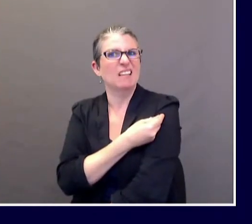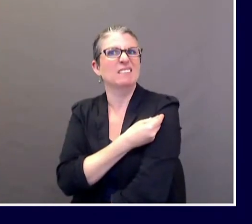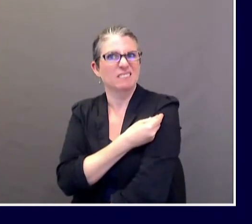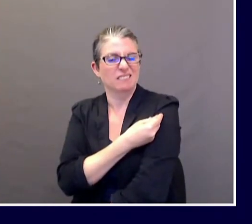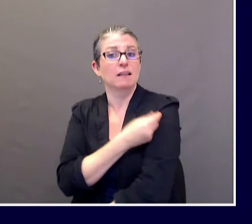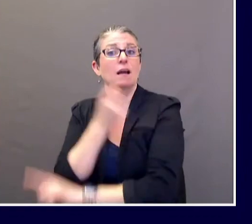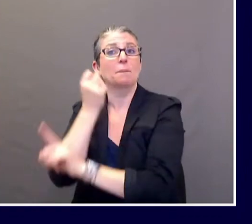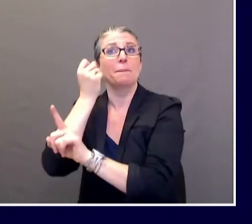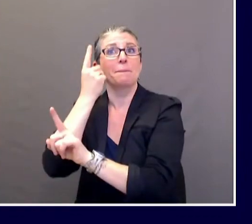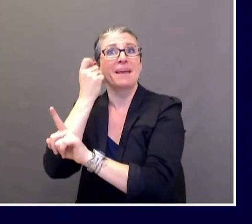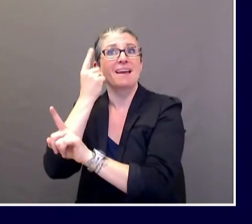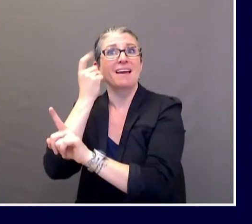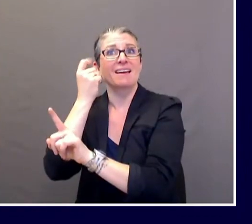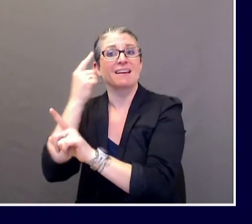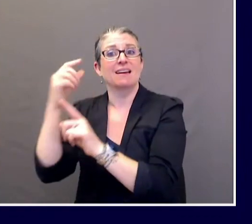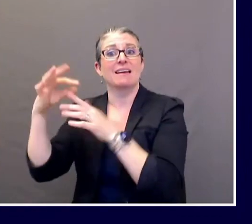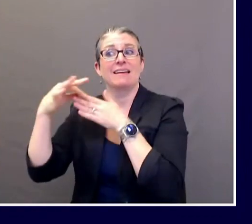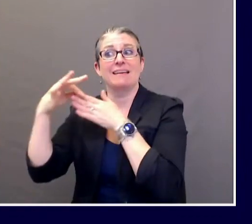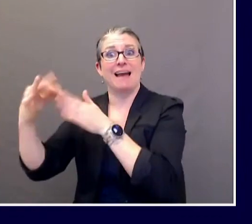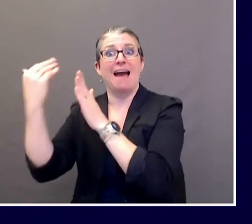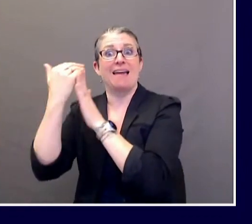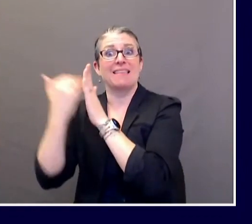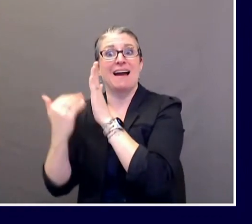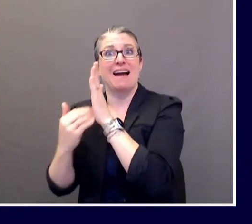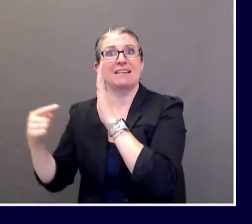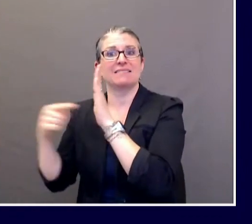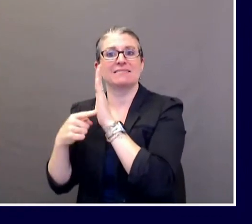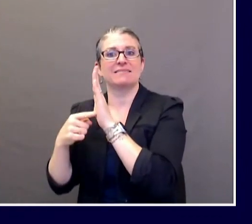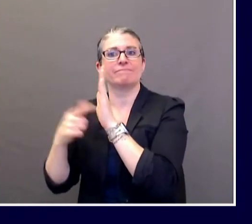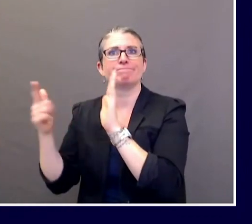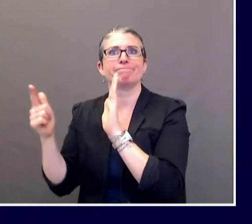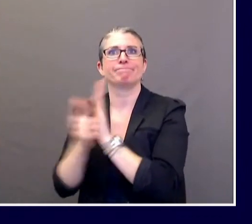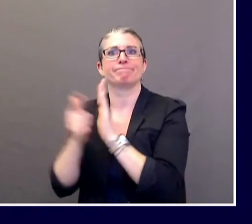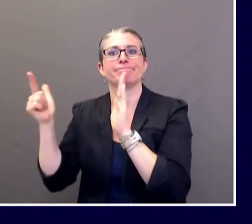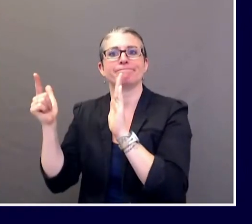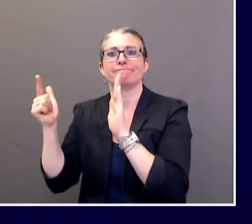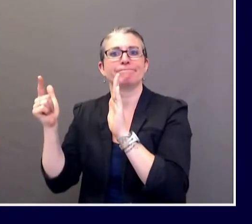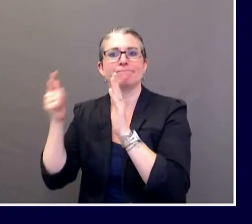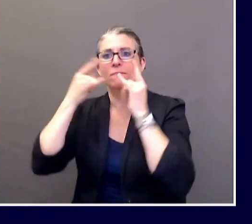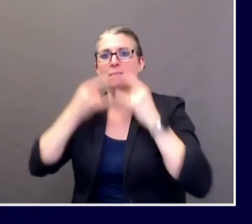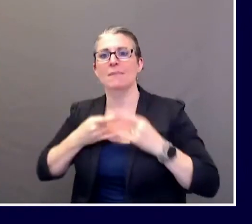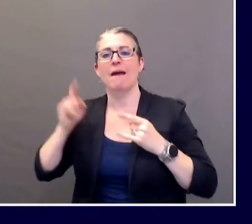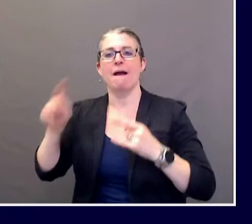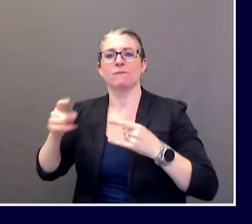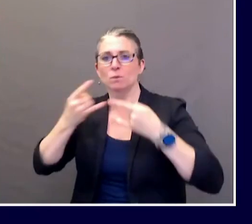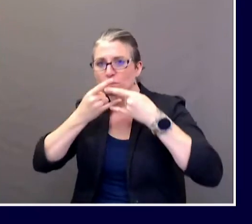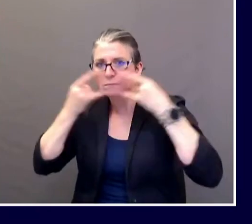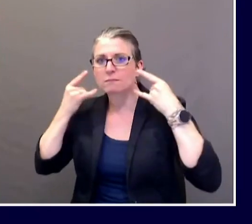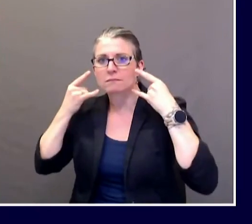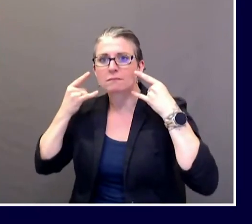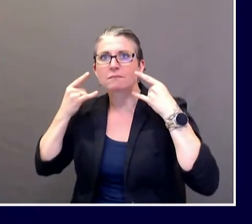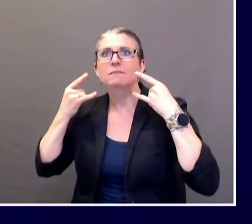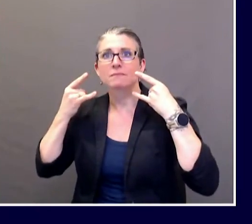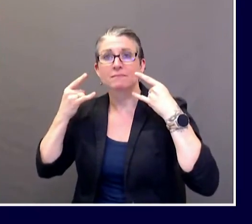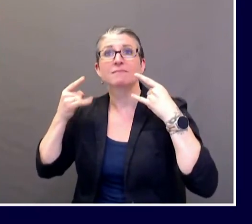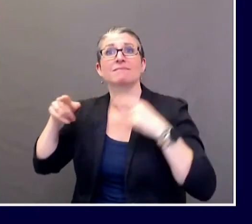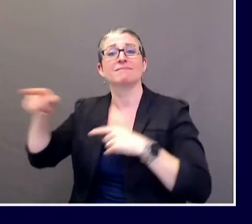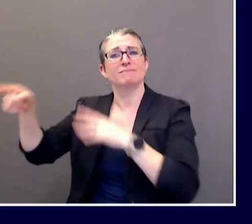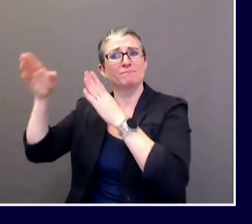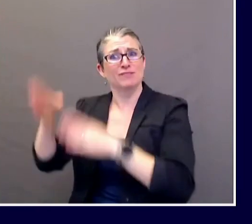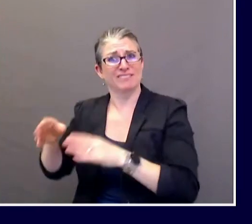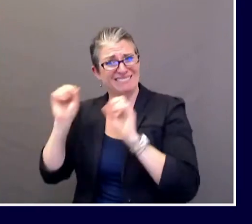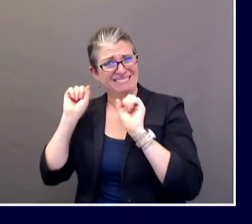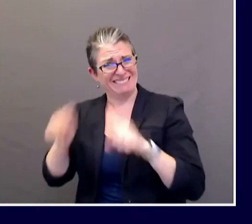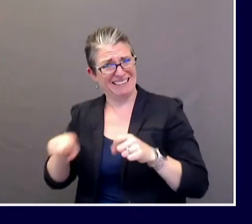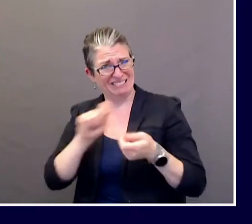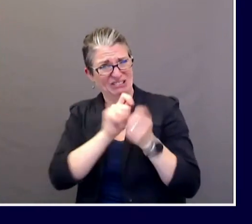to wear a mask all the time, maintain social distance. So they're wondering if those will be updated at some point, and if also